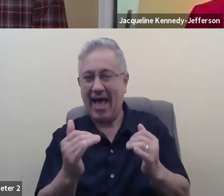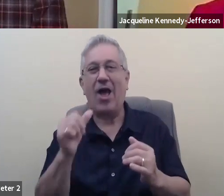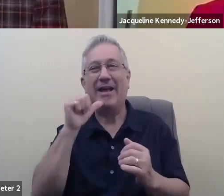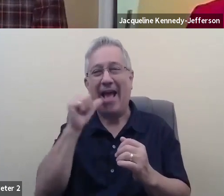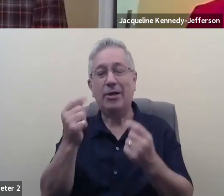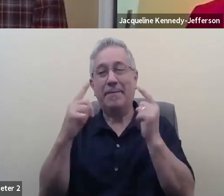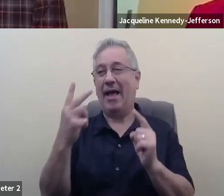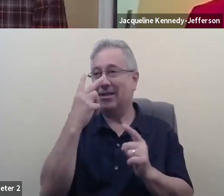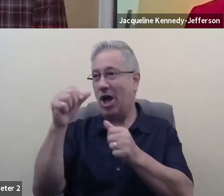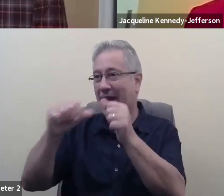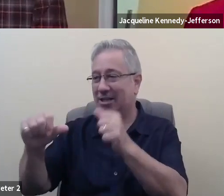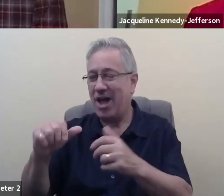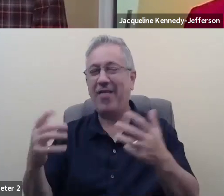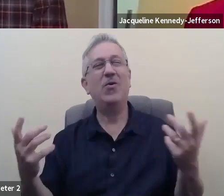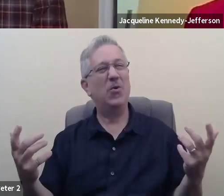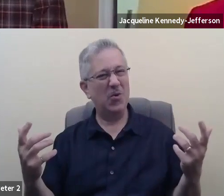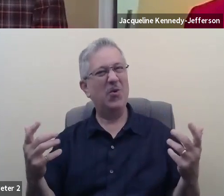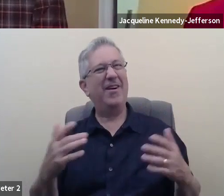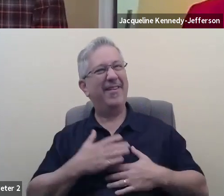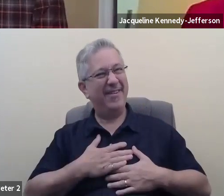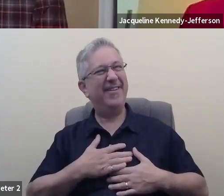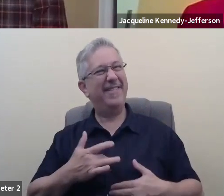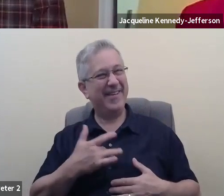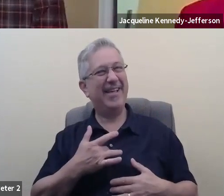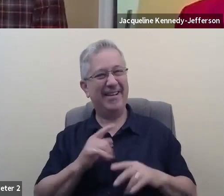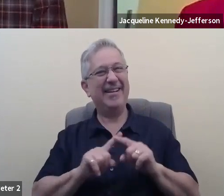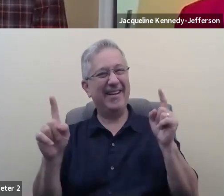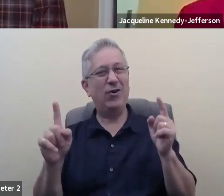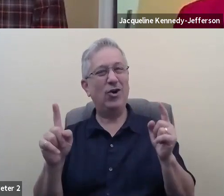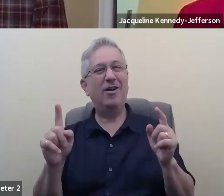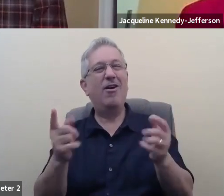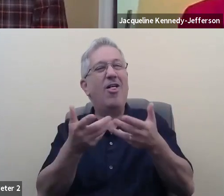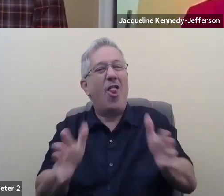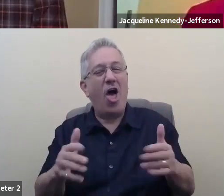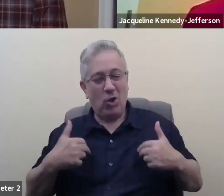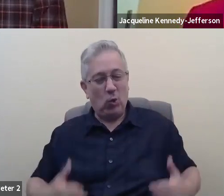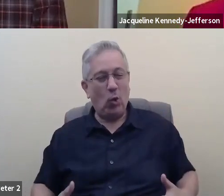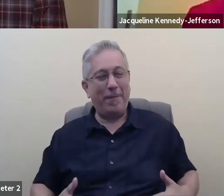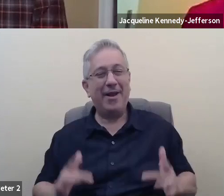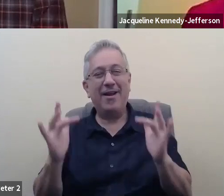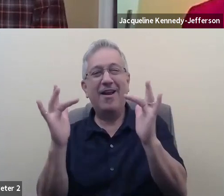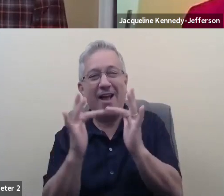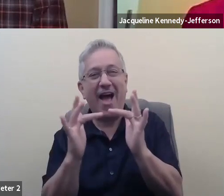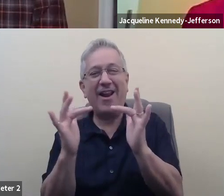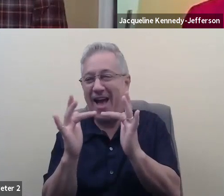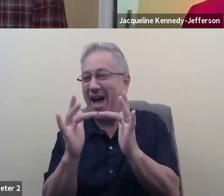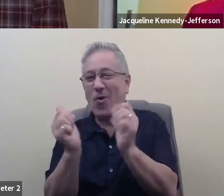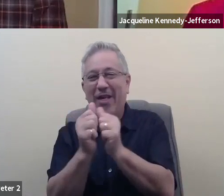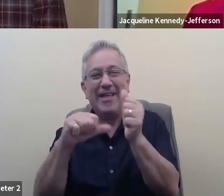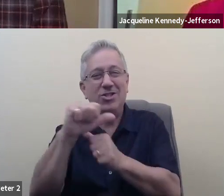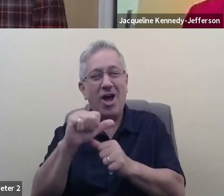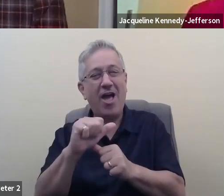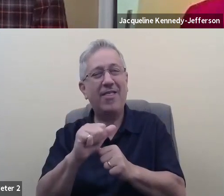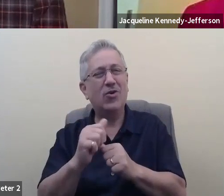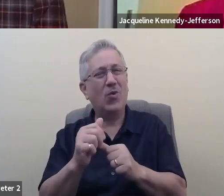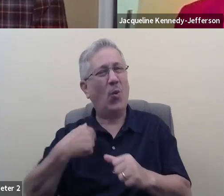forefront, talking about that human interaction, how much that is needed.